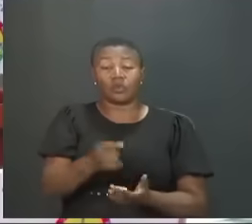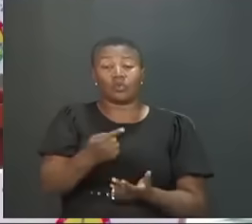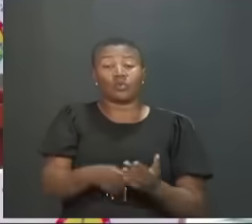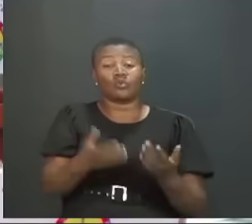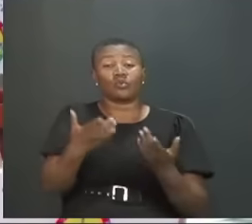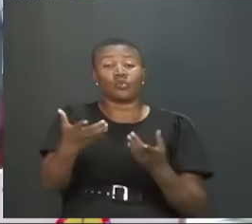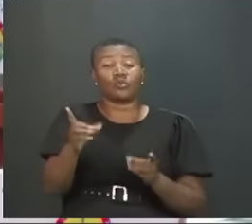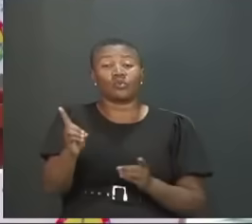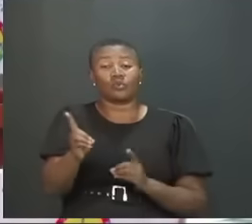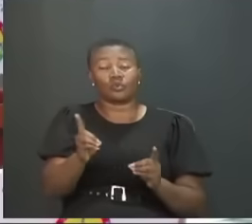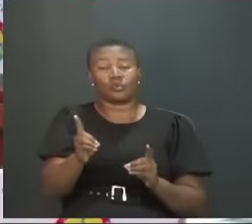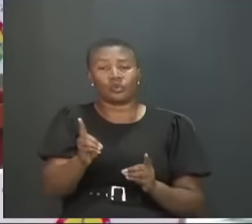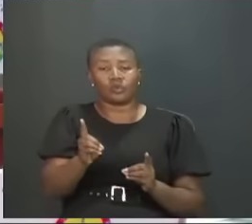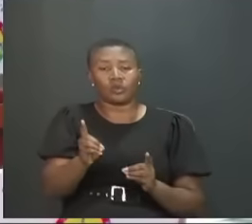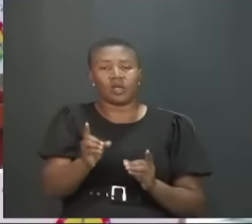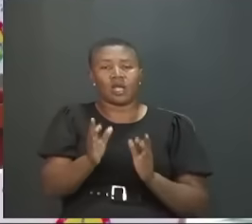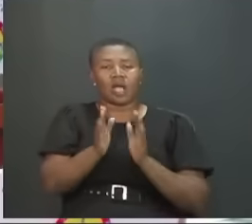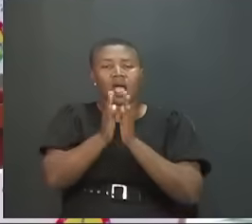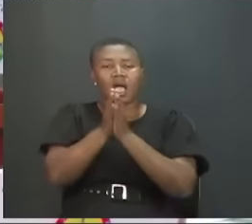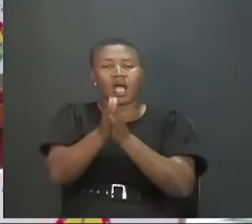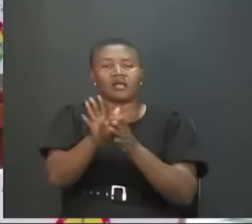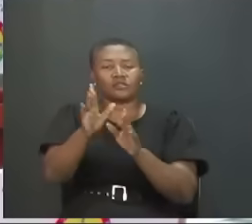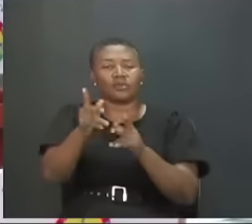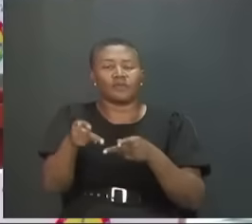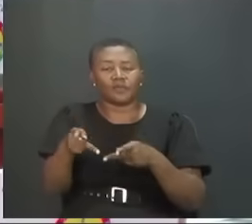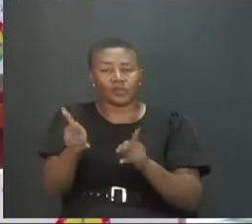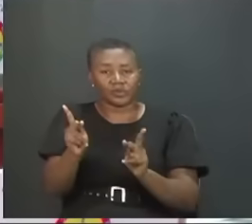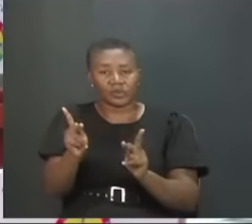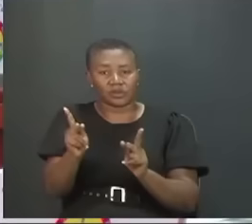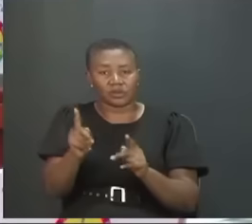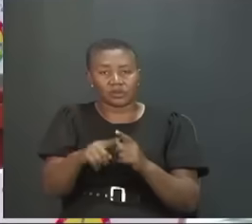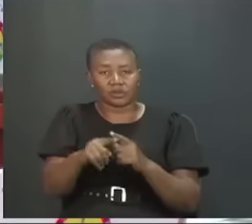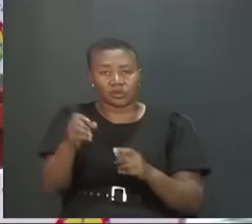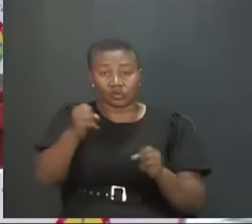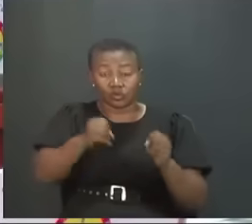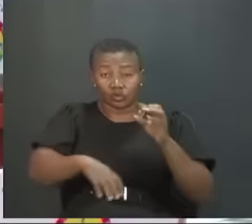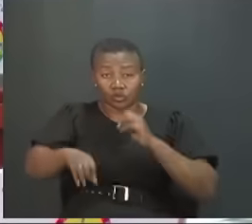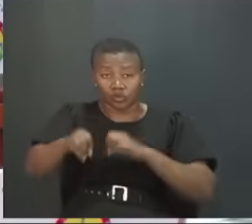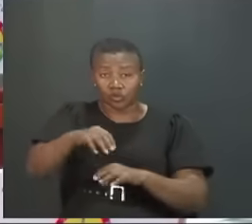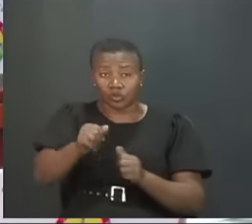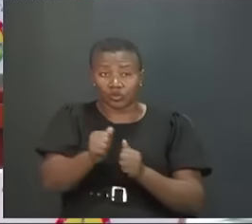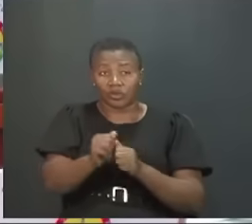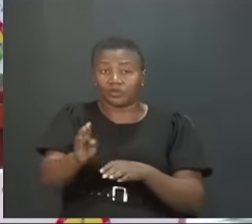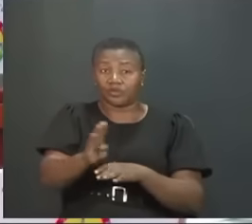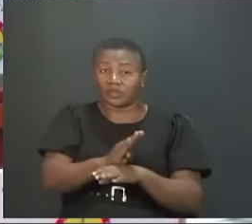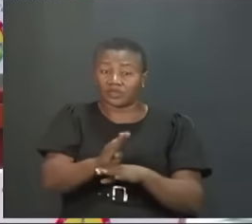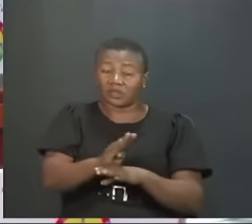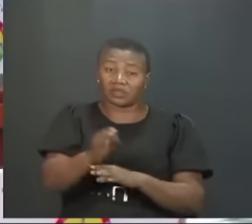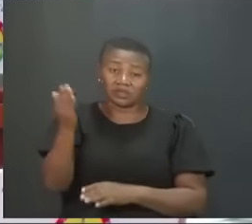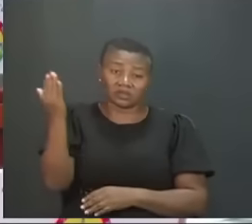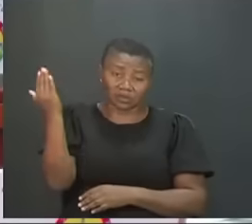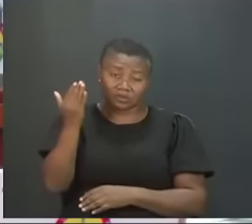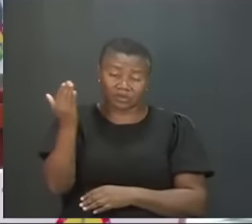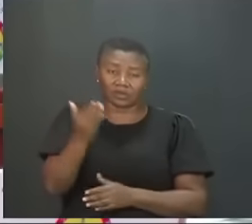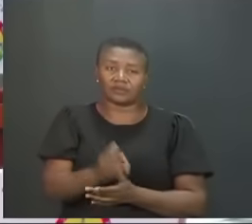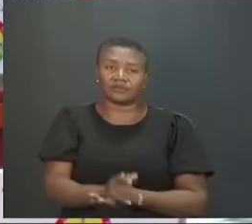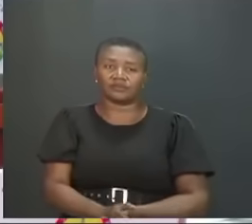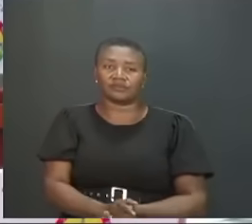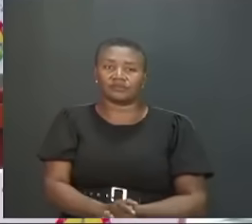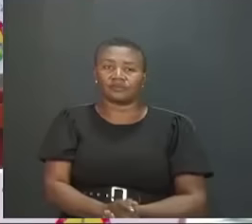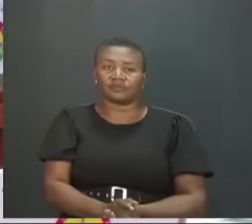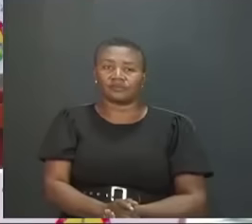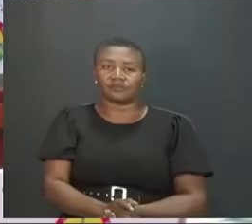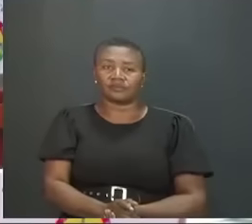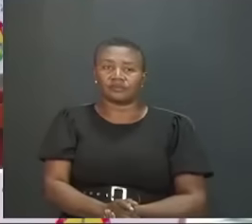to seek your leave to contribute to the business statement. Mr. Speaker,